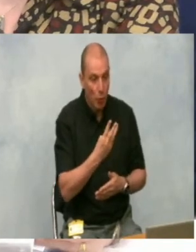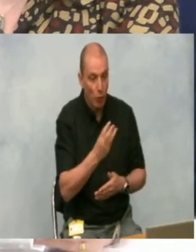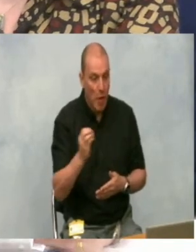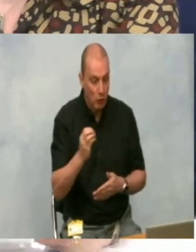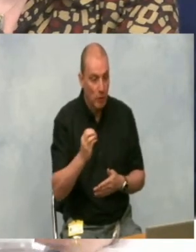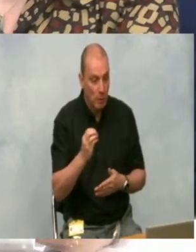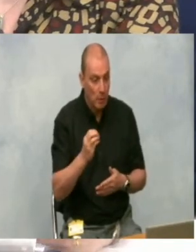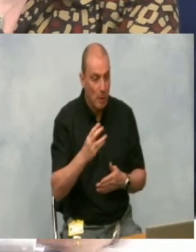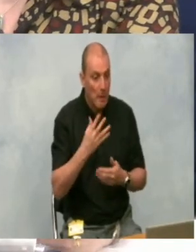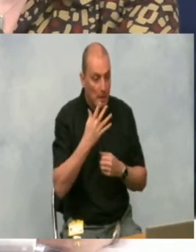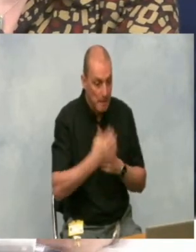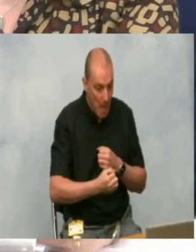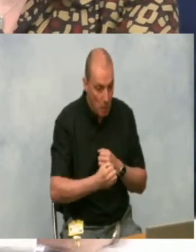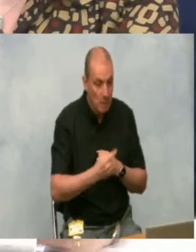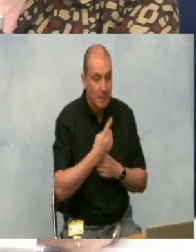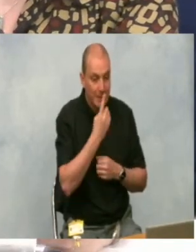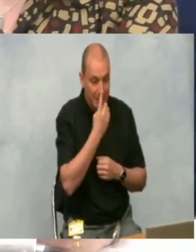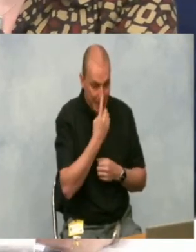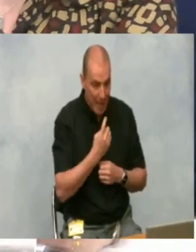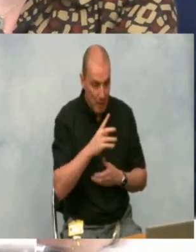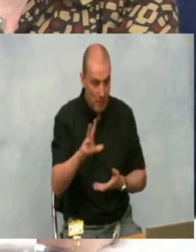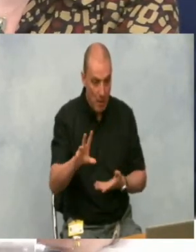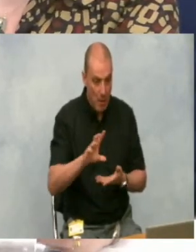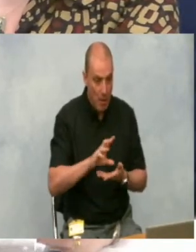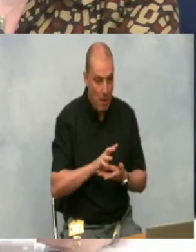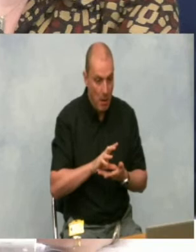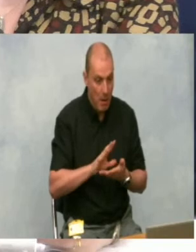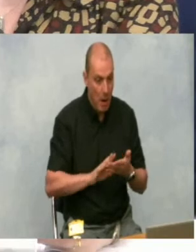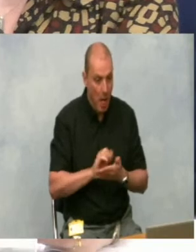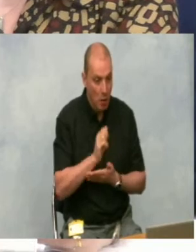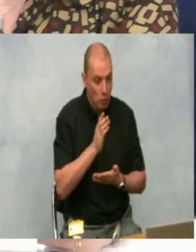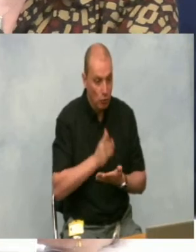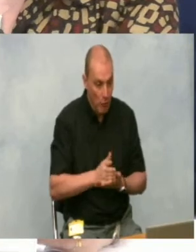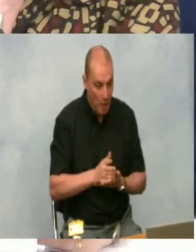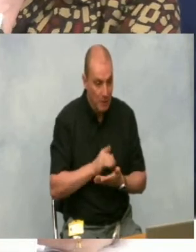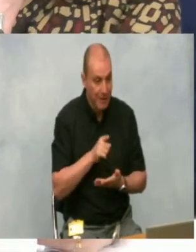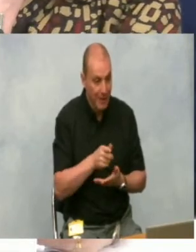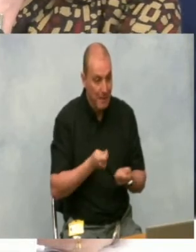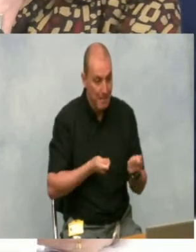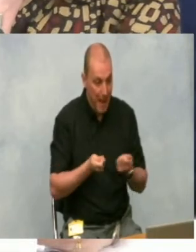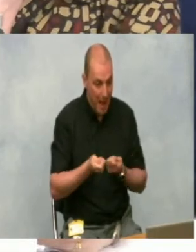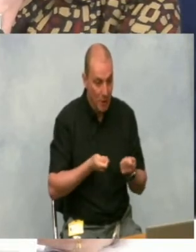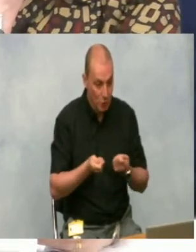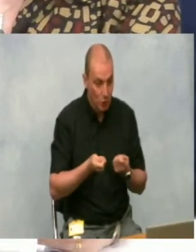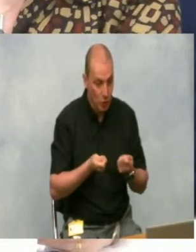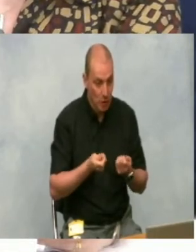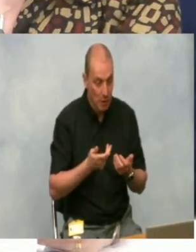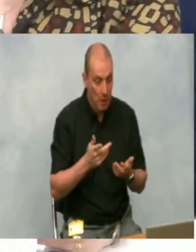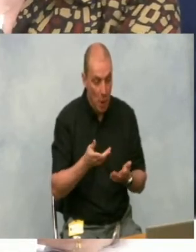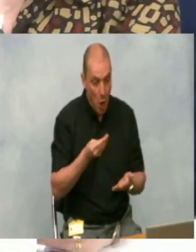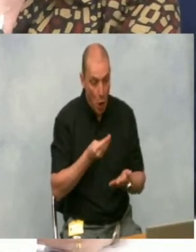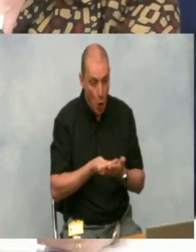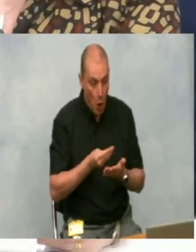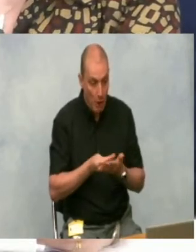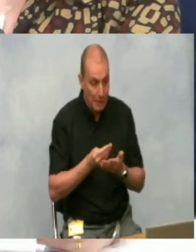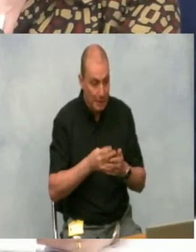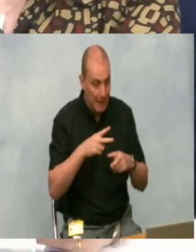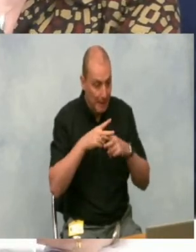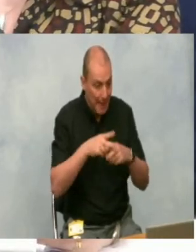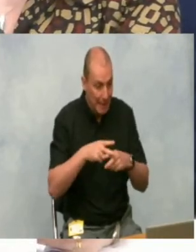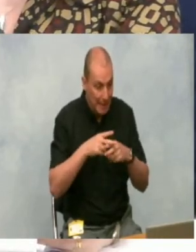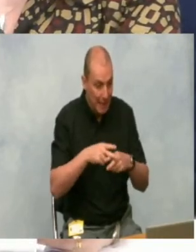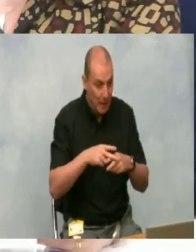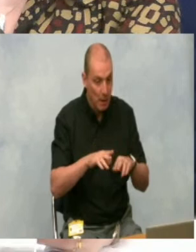South Lanarkshire Leisure and Cultural Trust, who manage the pitches under the lease. The costs of maintaining the